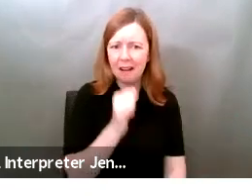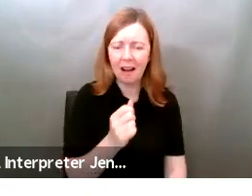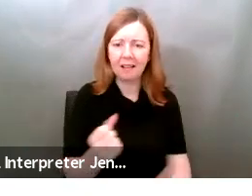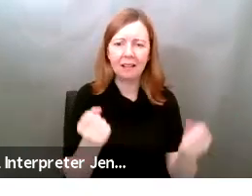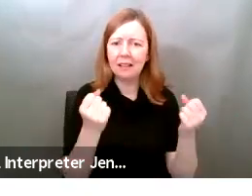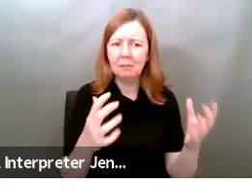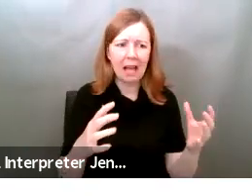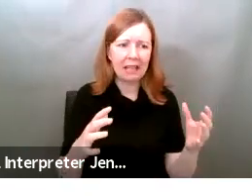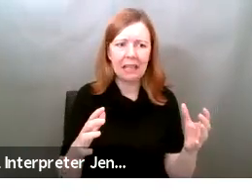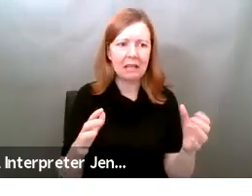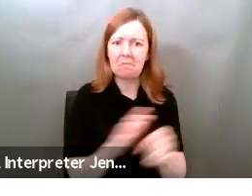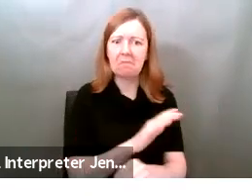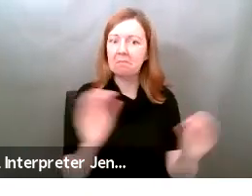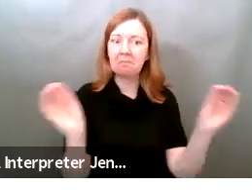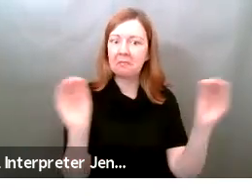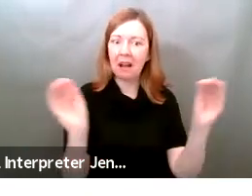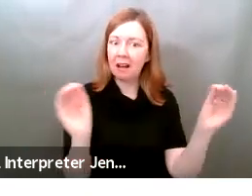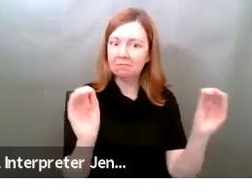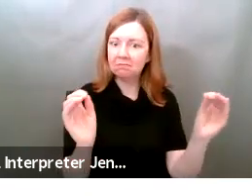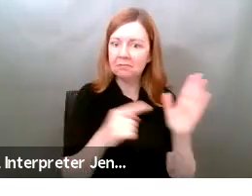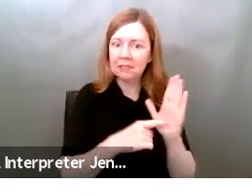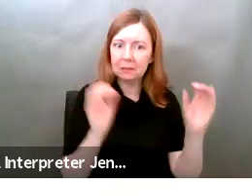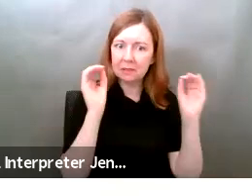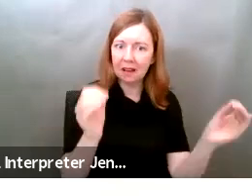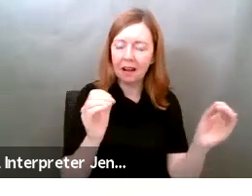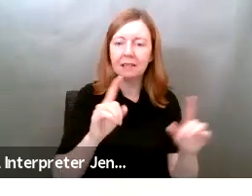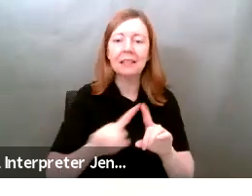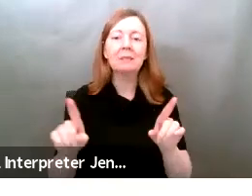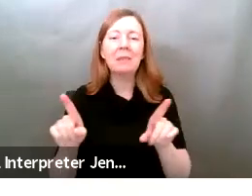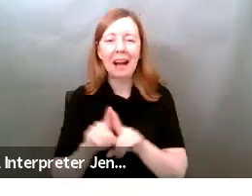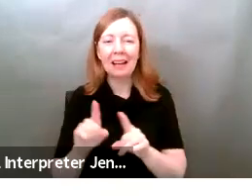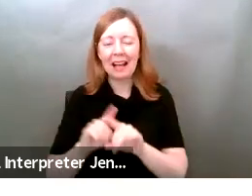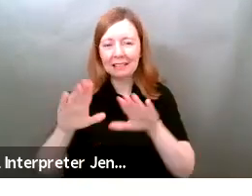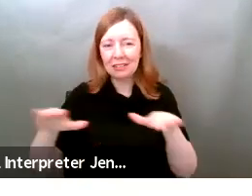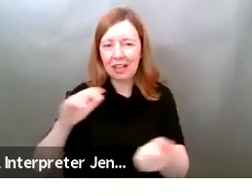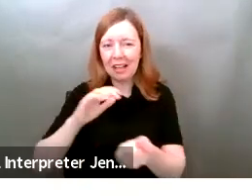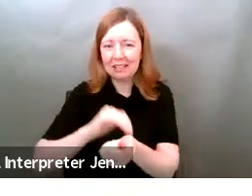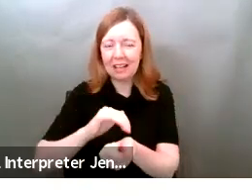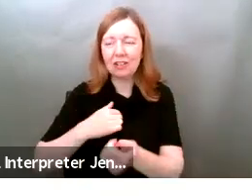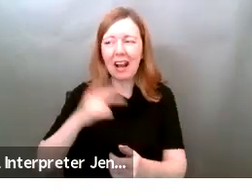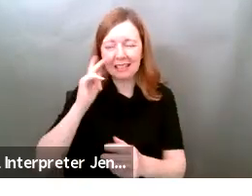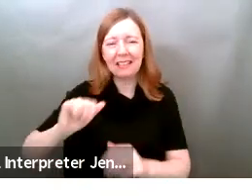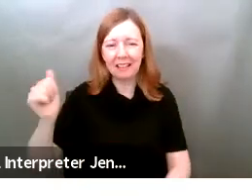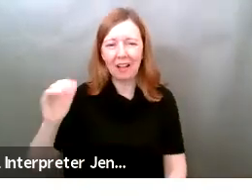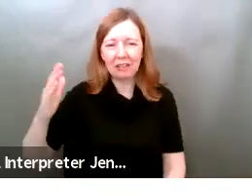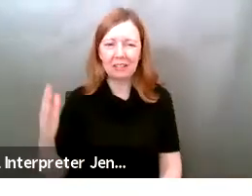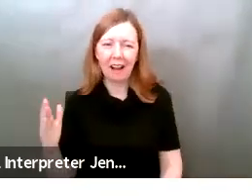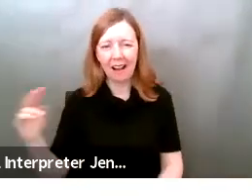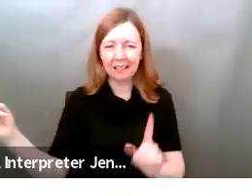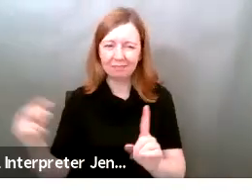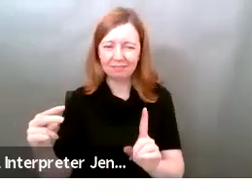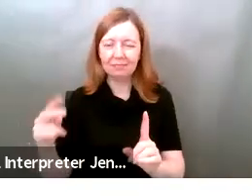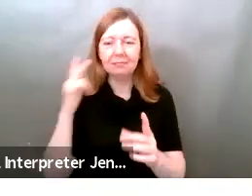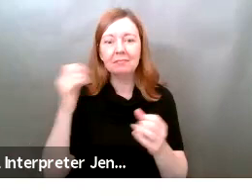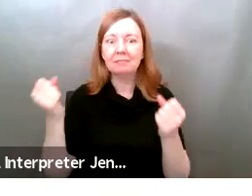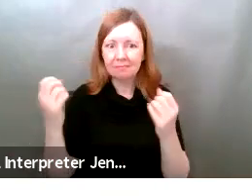them are completely asymptomatic. But as a pediatrician, I get to see the other part of that story. I get to see the